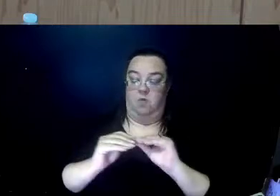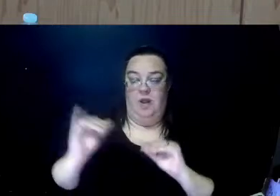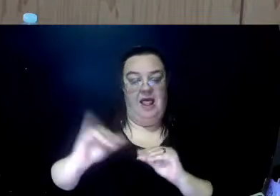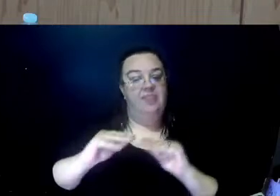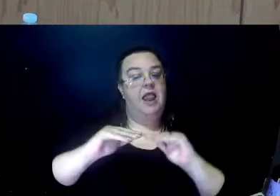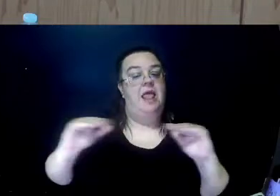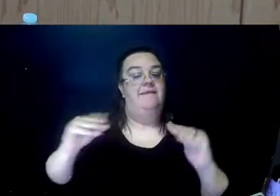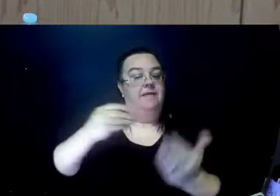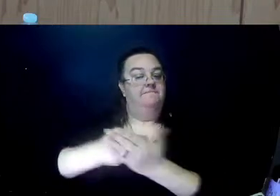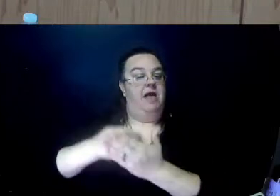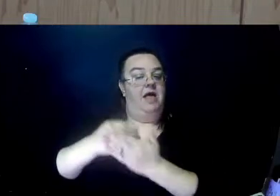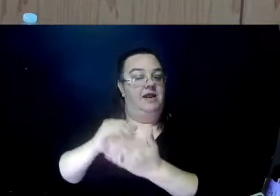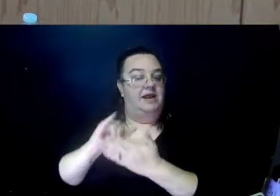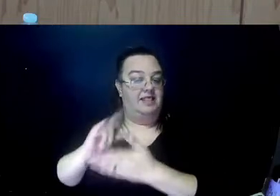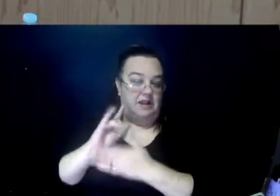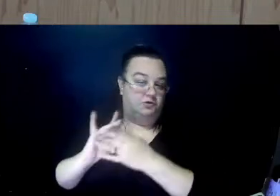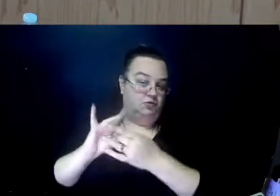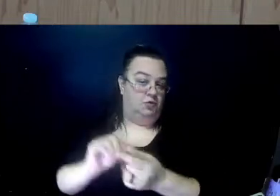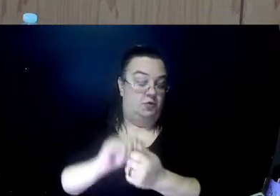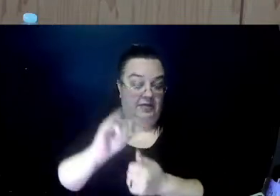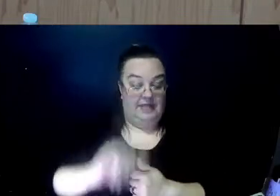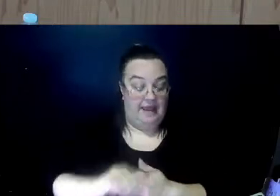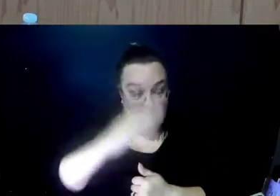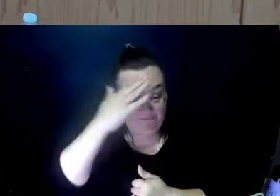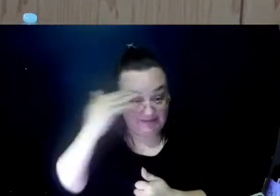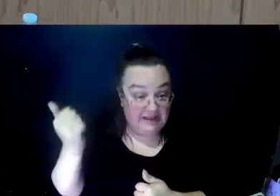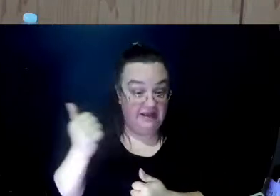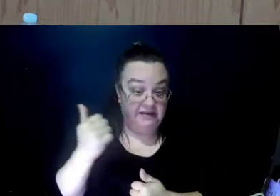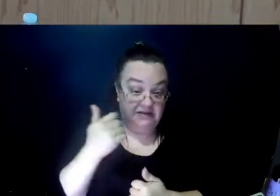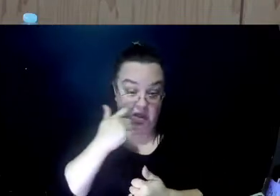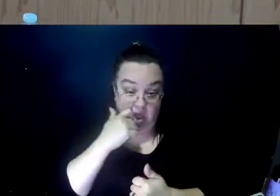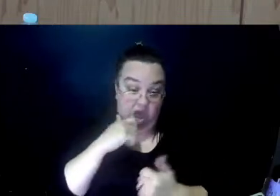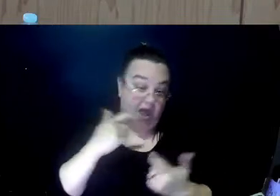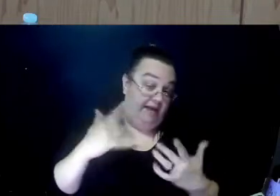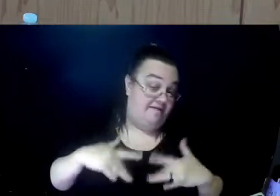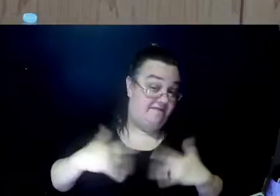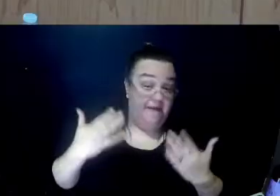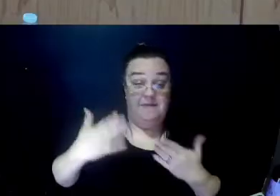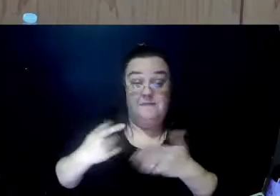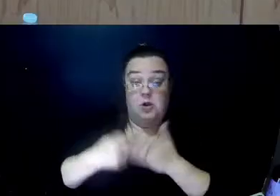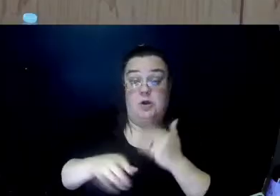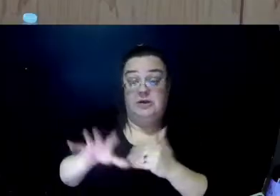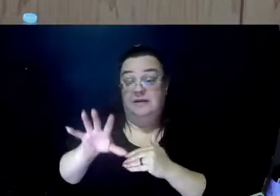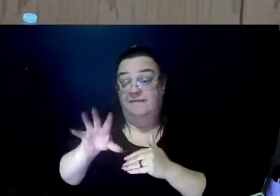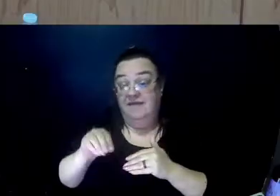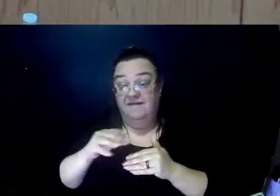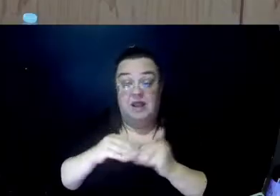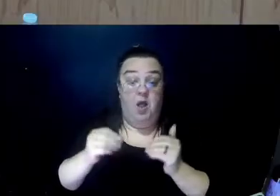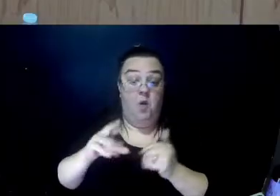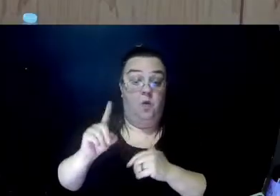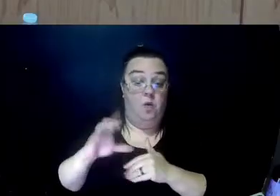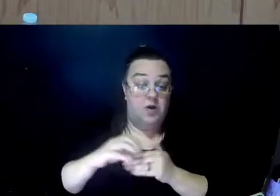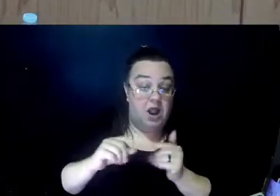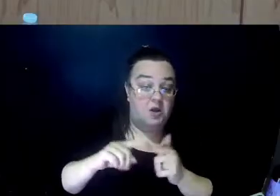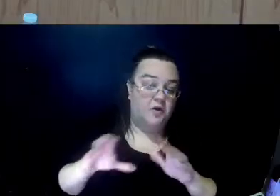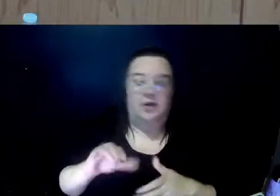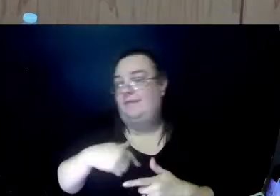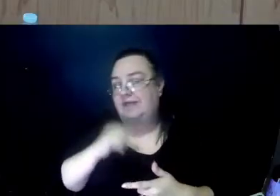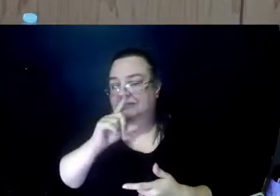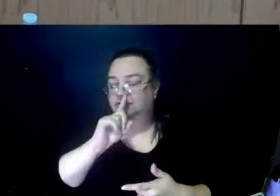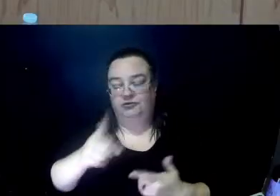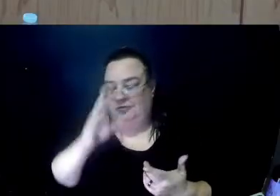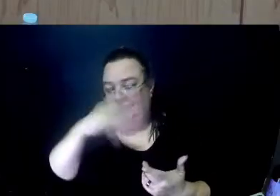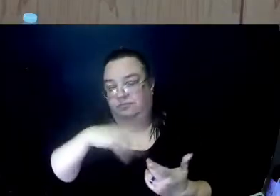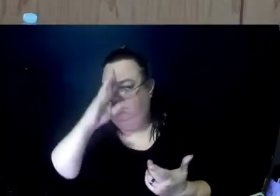money that's associated with that, because an event might cost $50 or $100 to do. Not sure of that. I'm just throwing it out there,